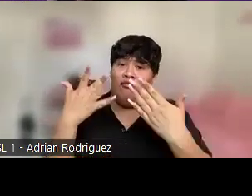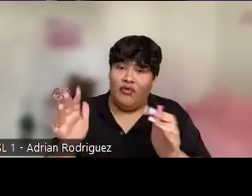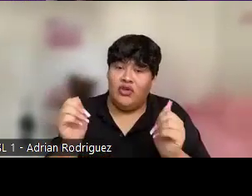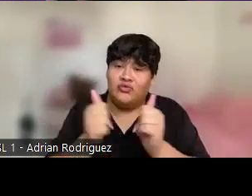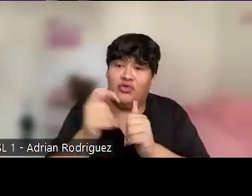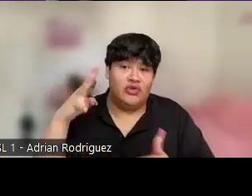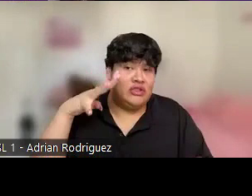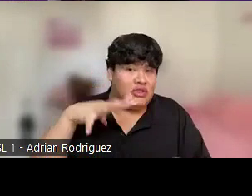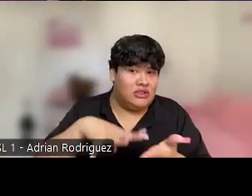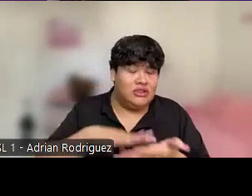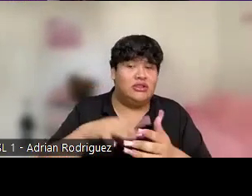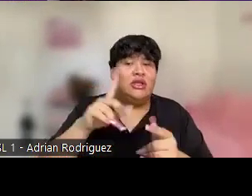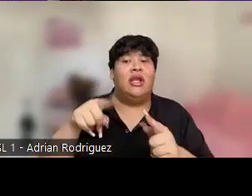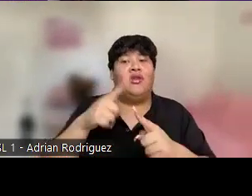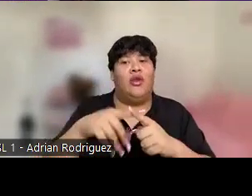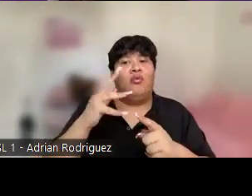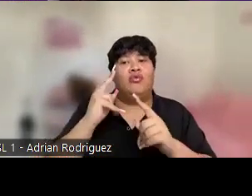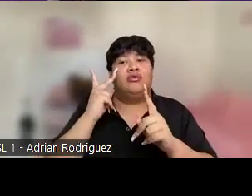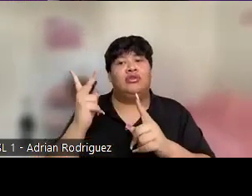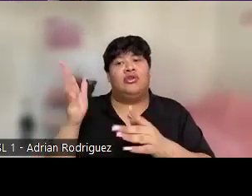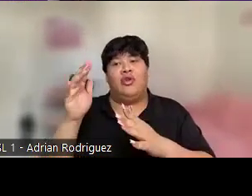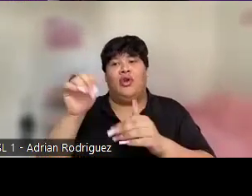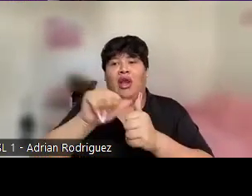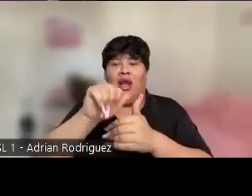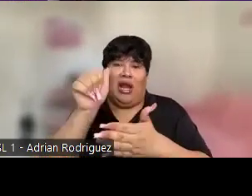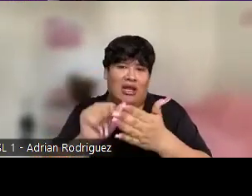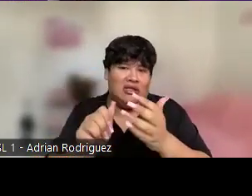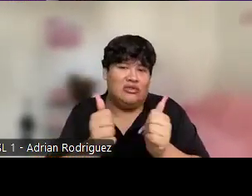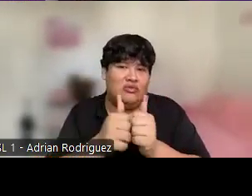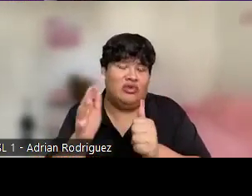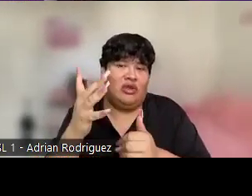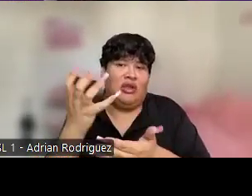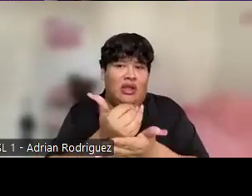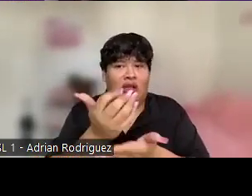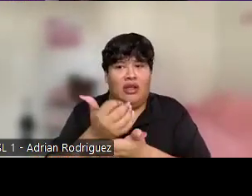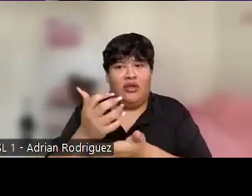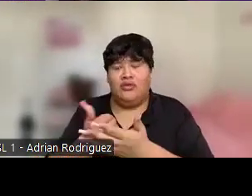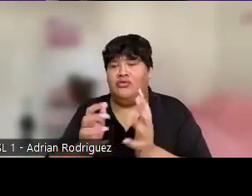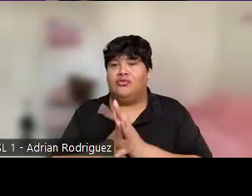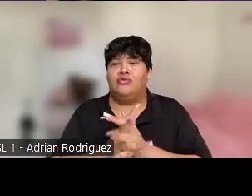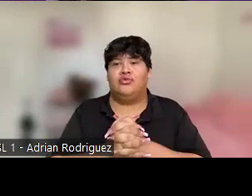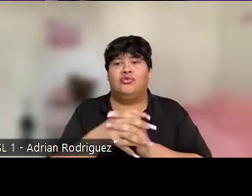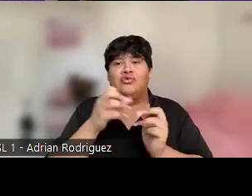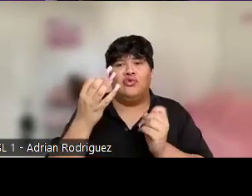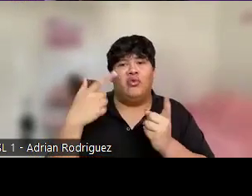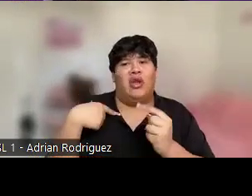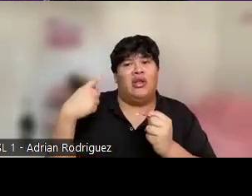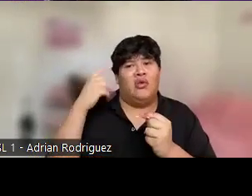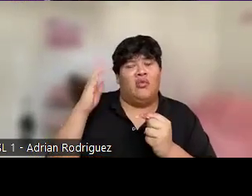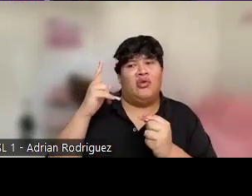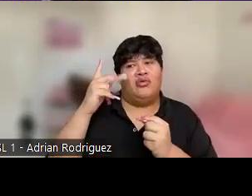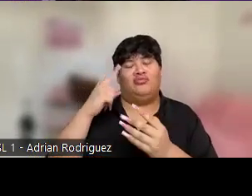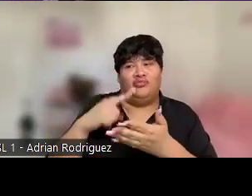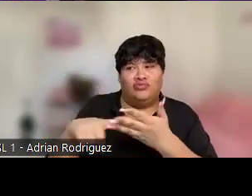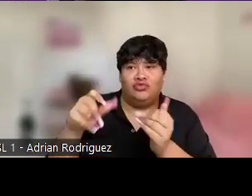study. And we're going to continue doing analysis on all of the data that we collected. So I'm pretty sure we'll be continuing to come back